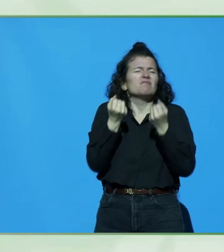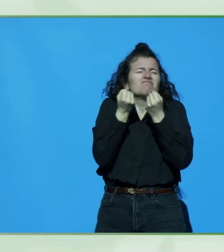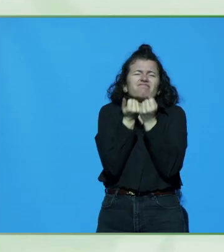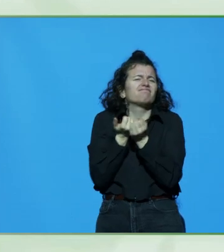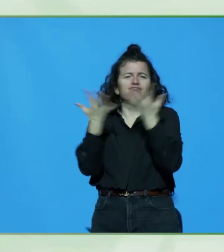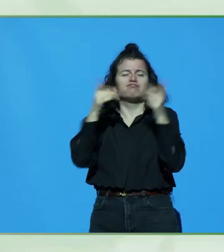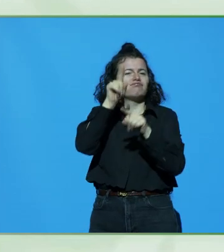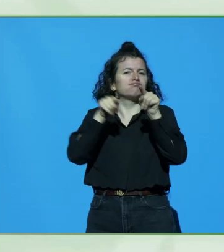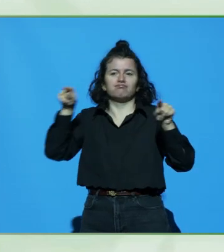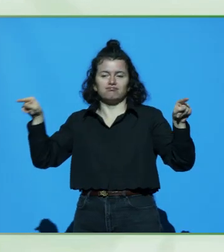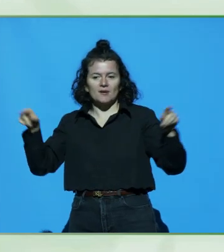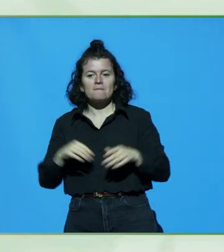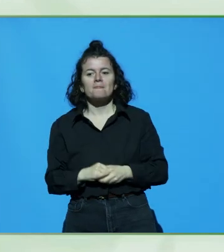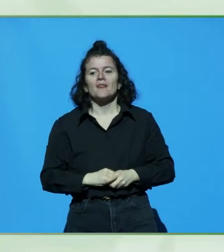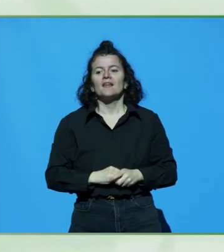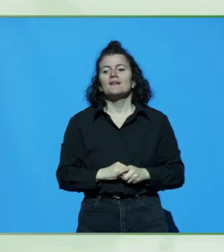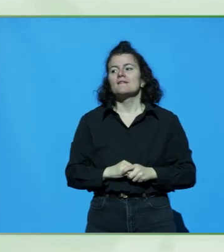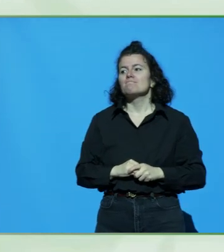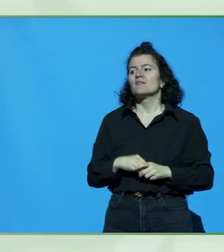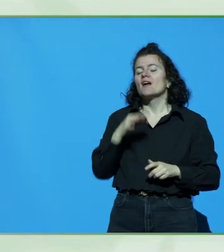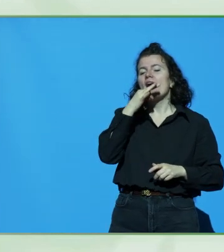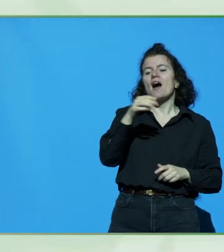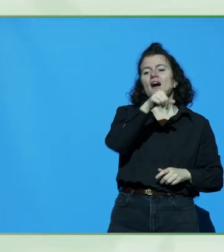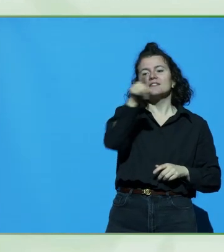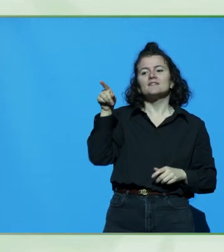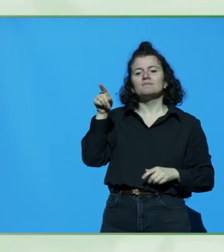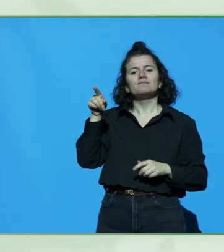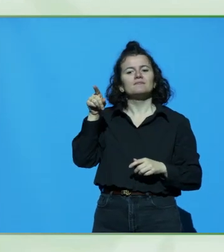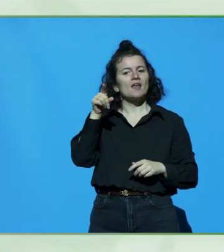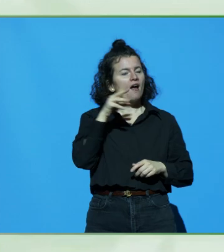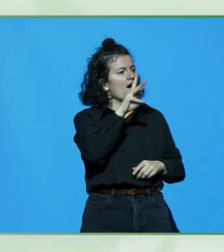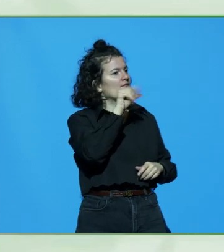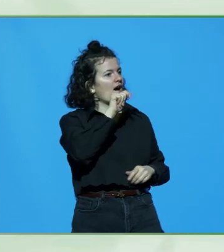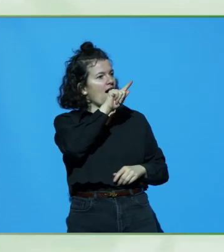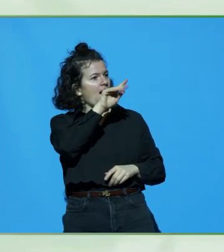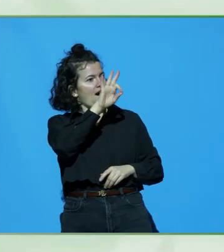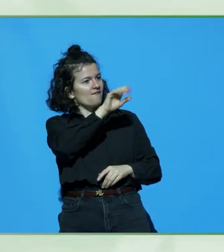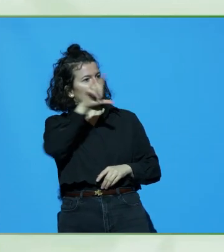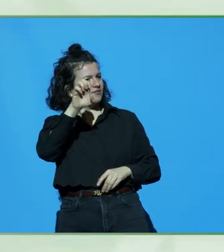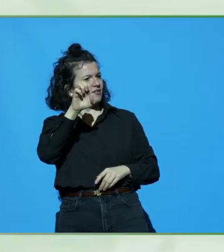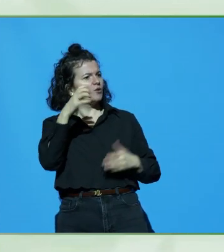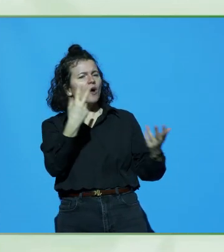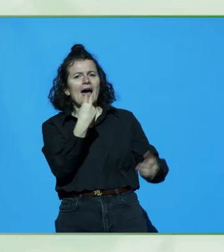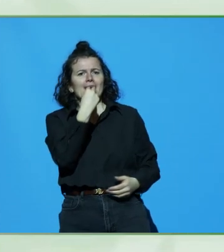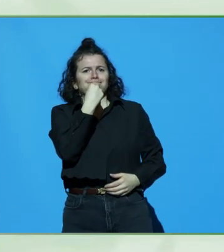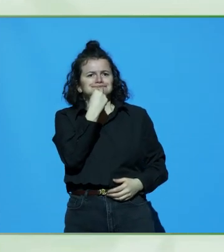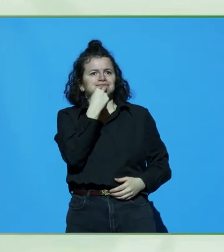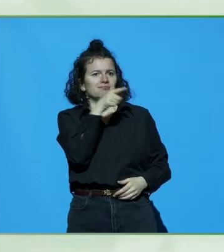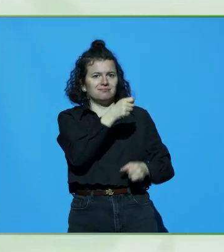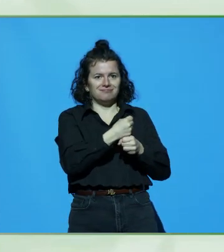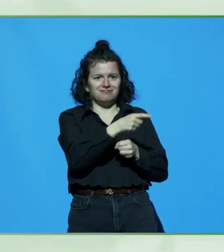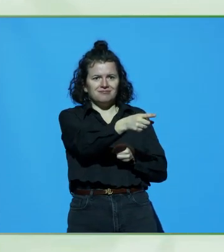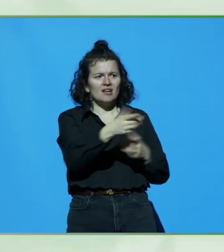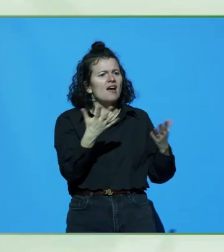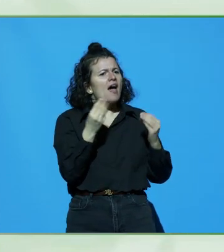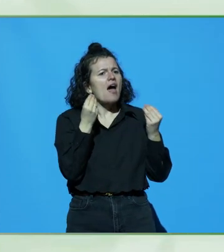ask Coach Waffle. Where is he? Okay. How was your yesterday? You always start with